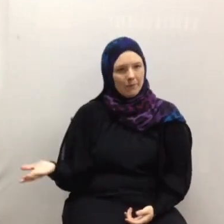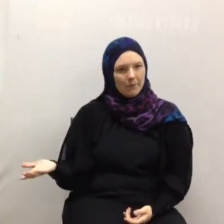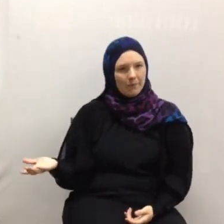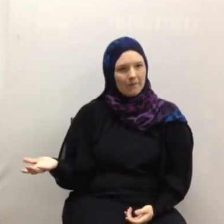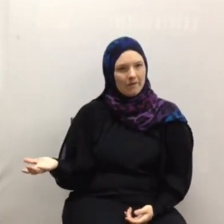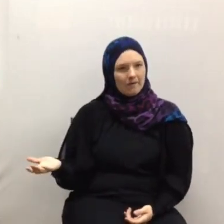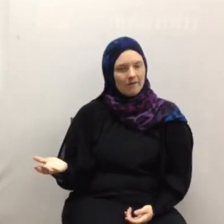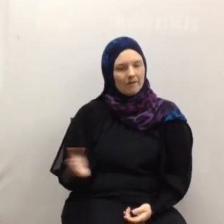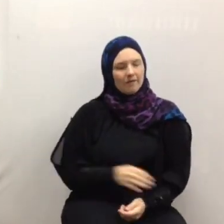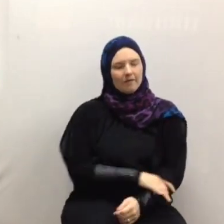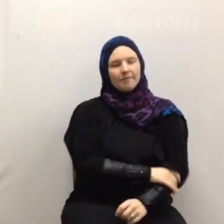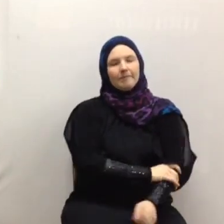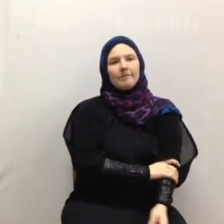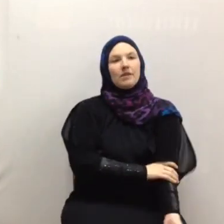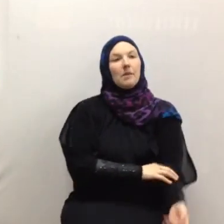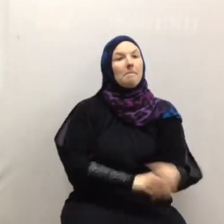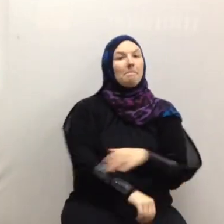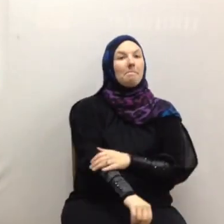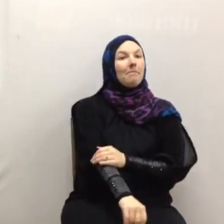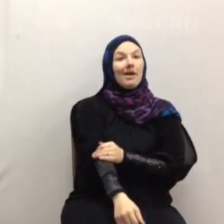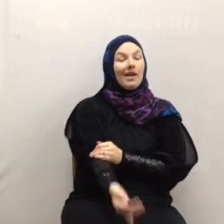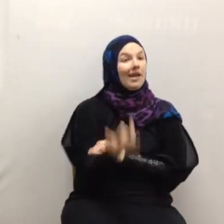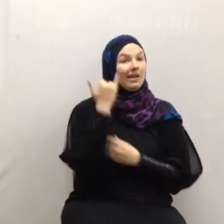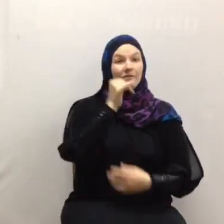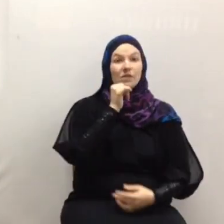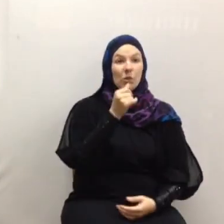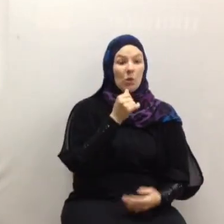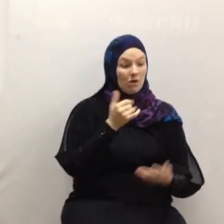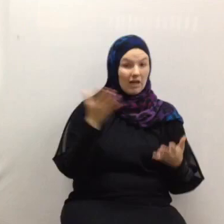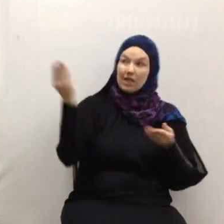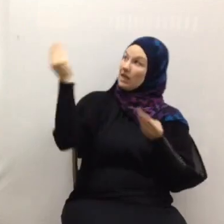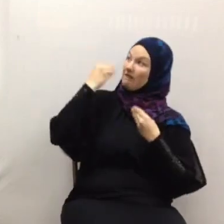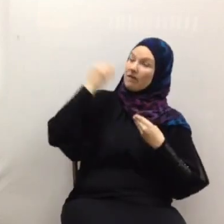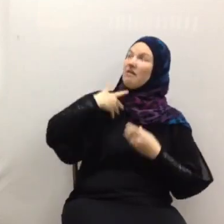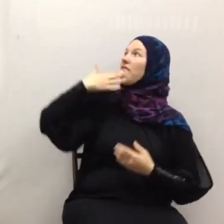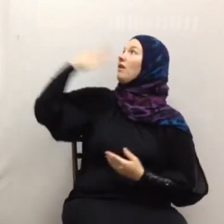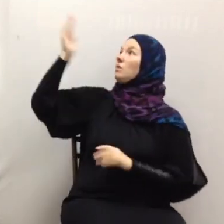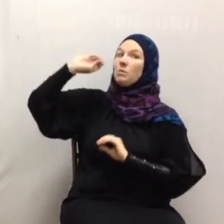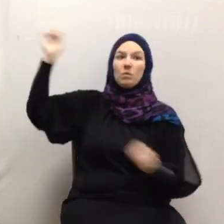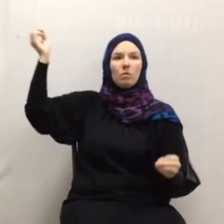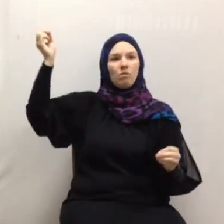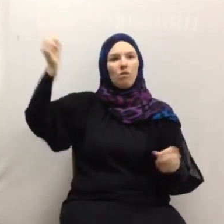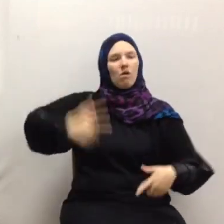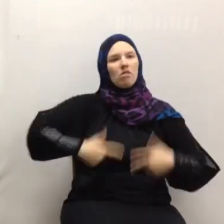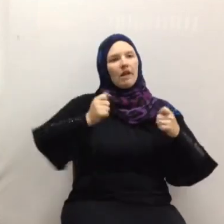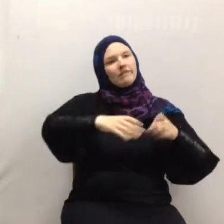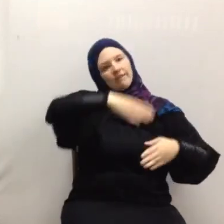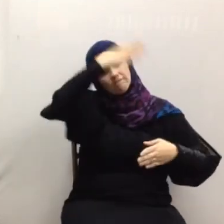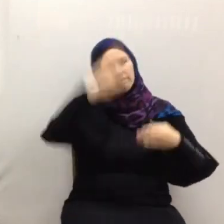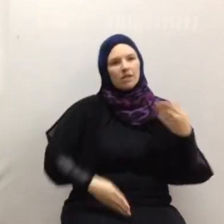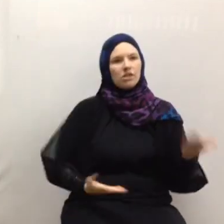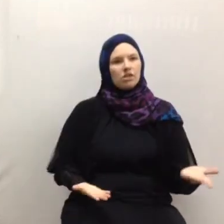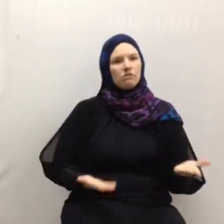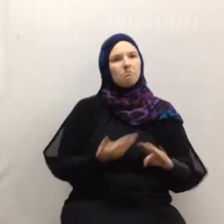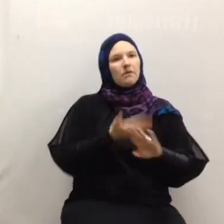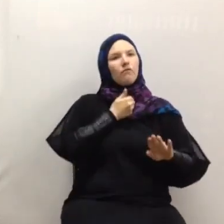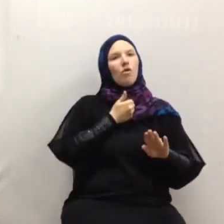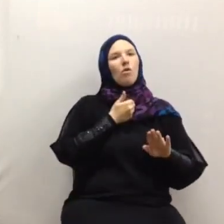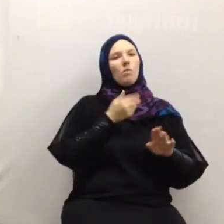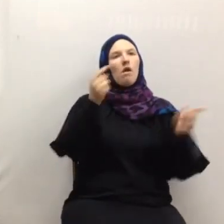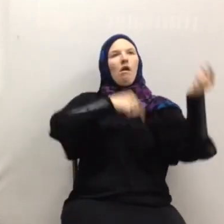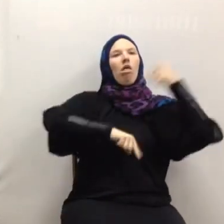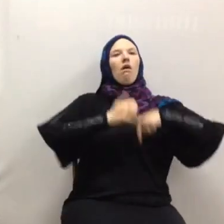But if we don't say thank you to Allah, our life could finish before we get a chance to say thank you,